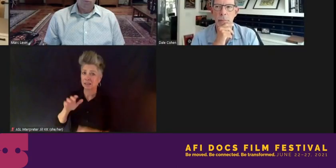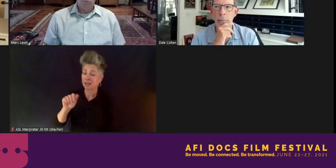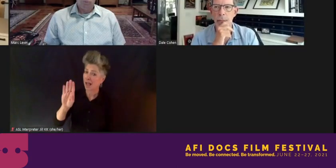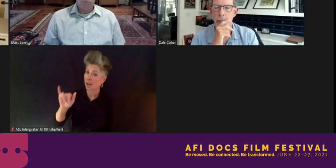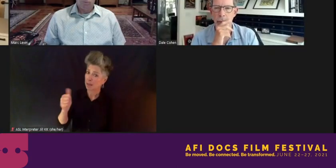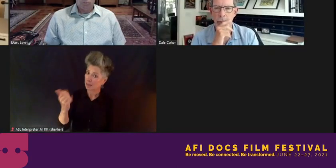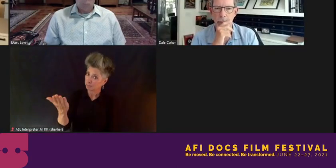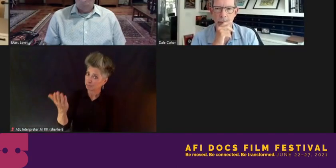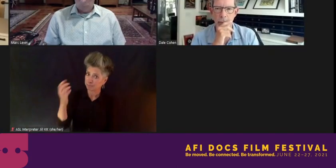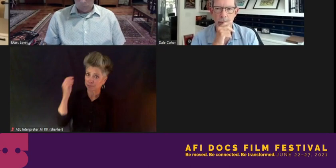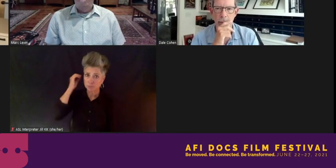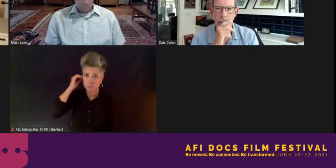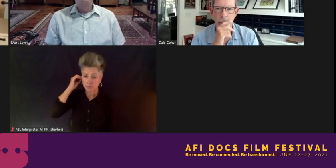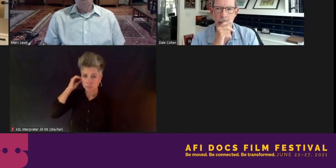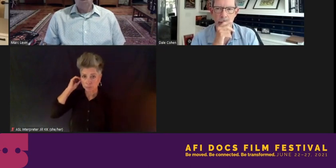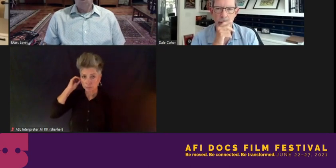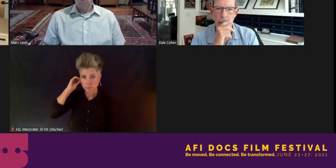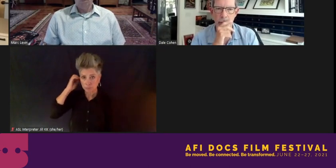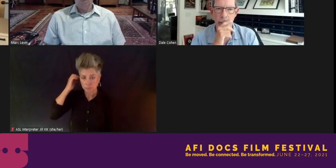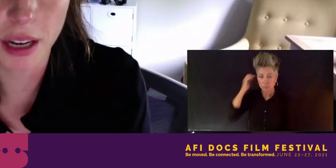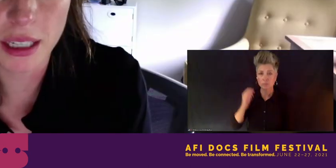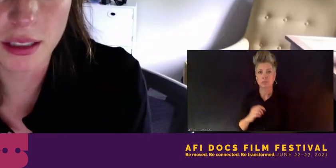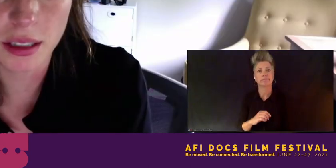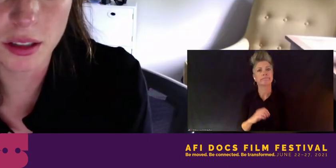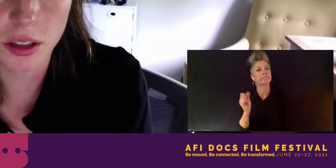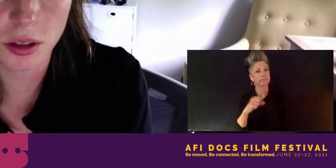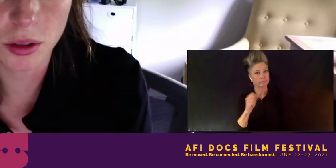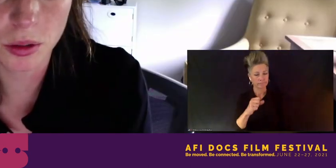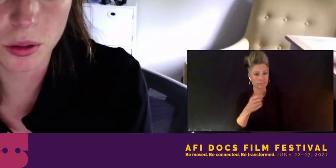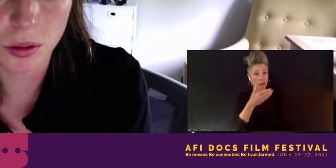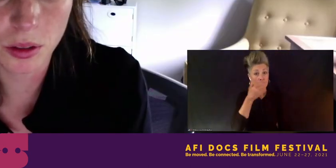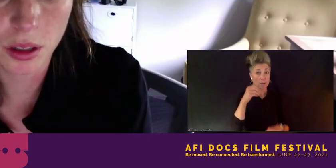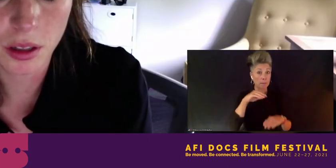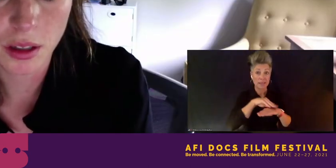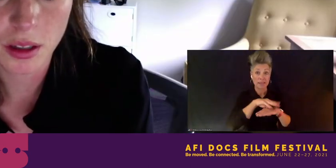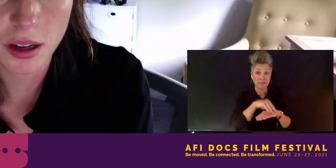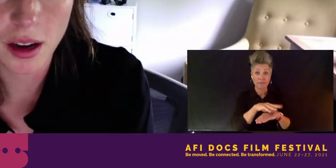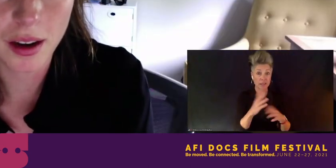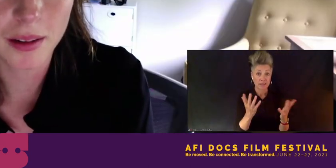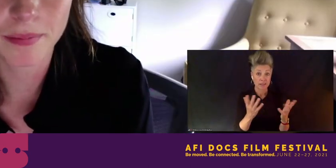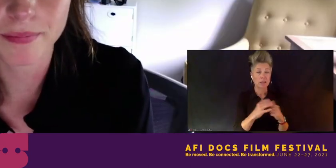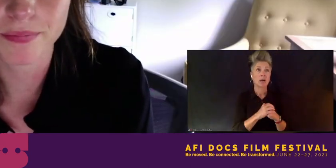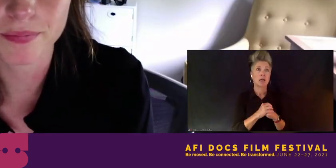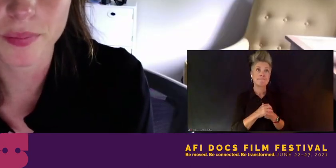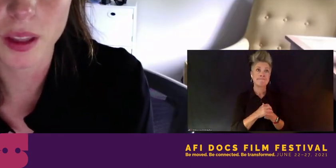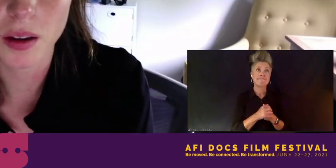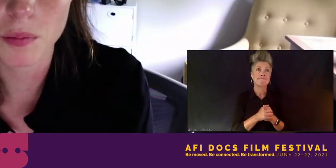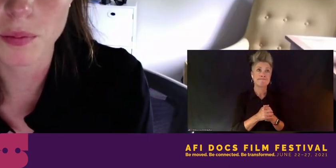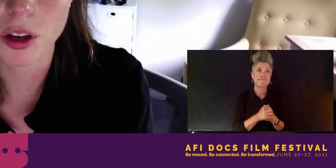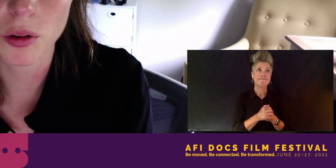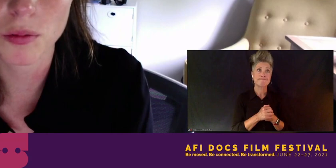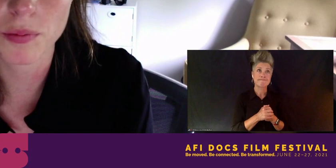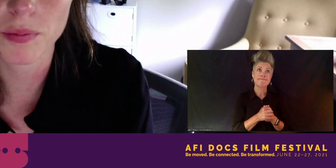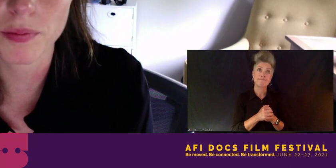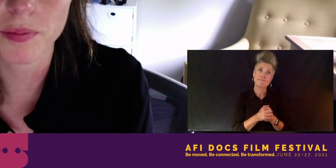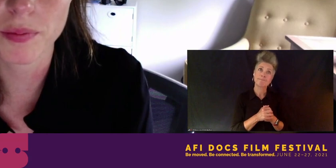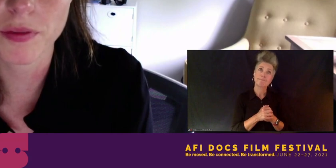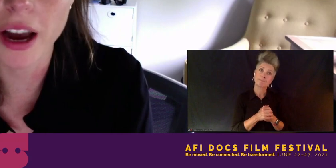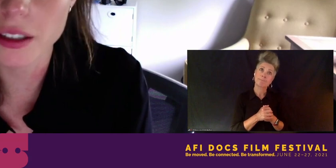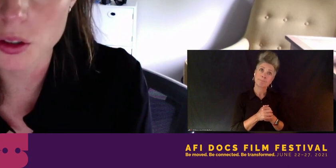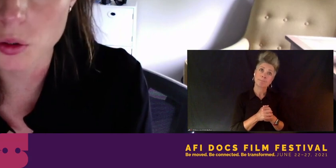you. Yeah, I, I think the best advice is to, um, you know,